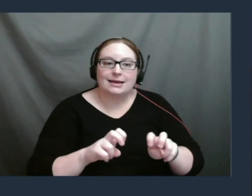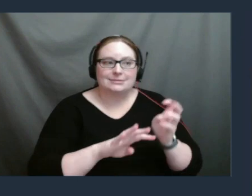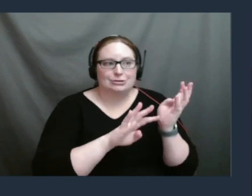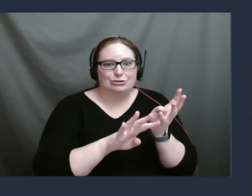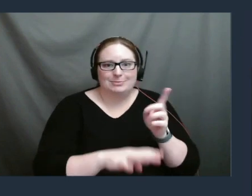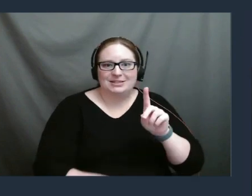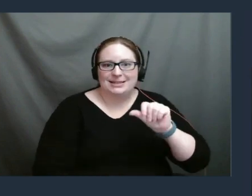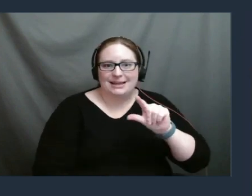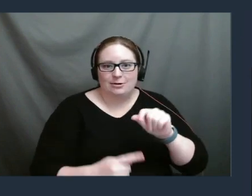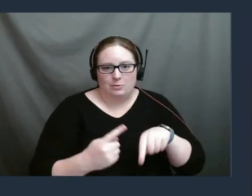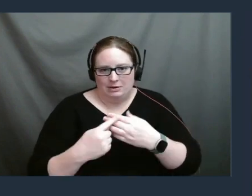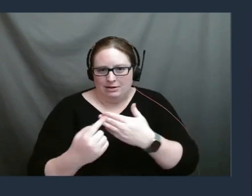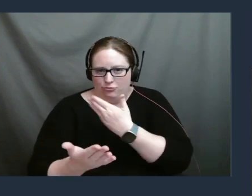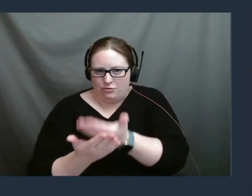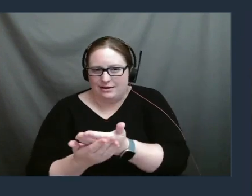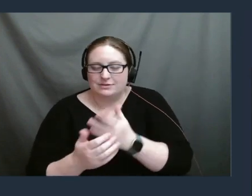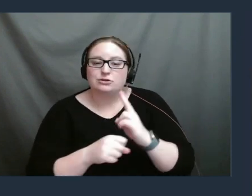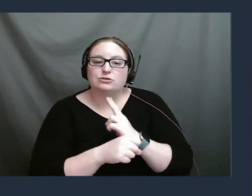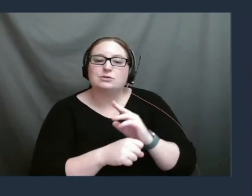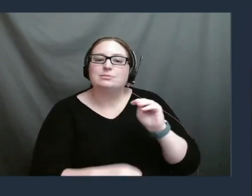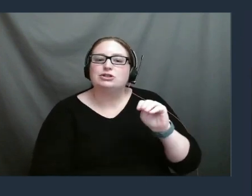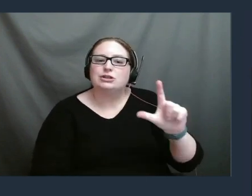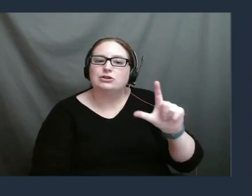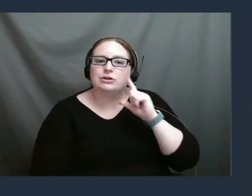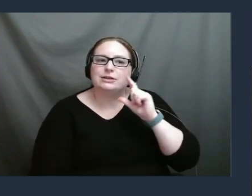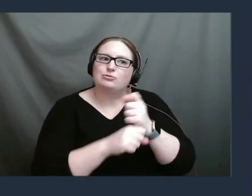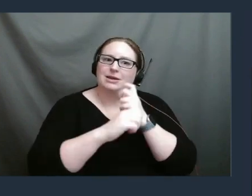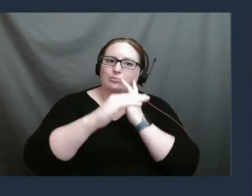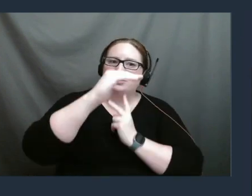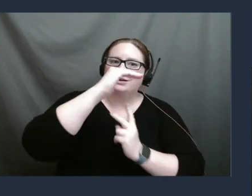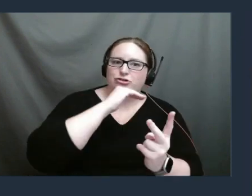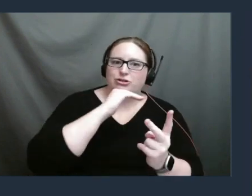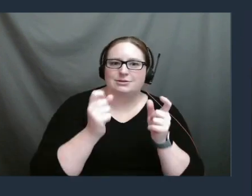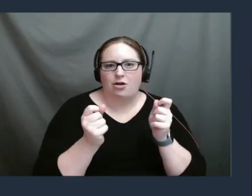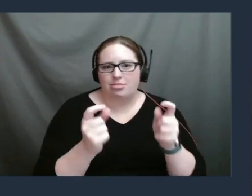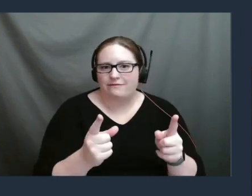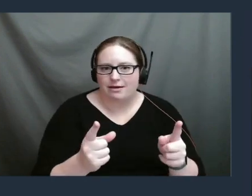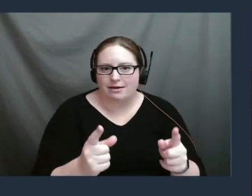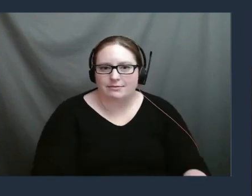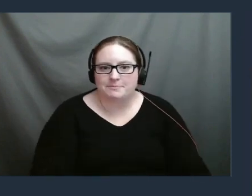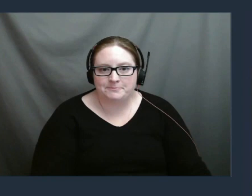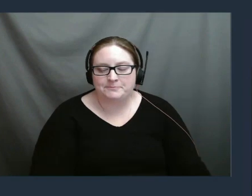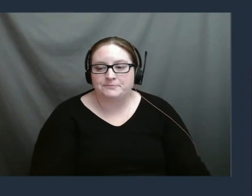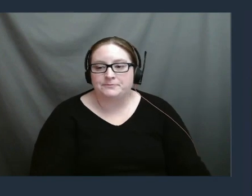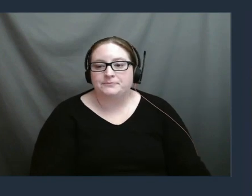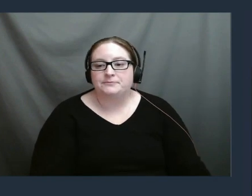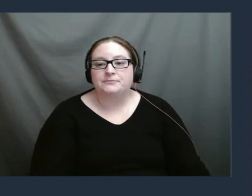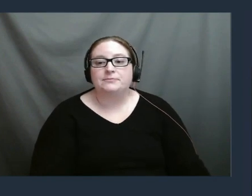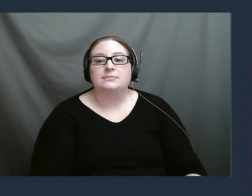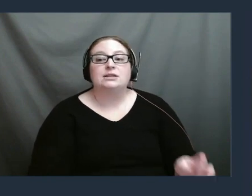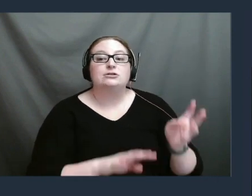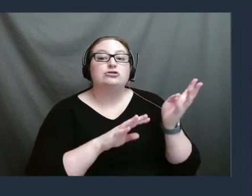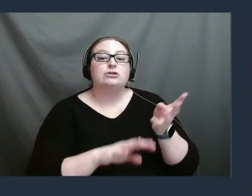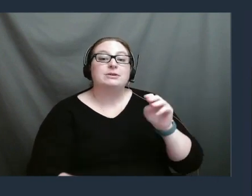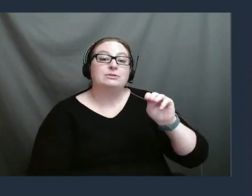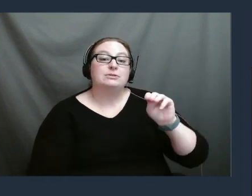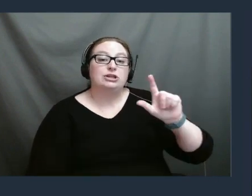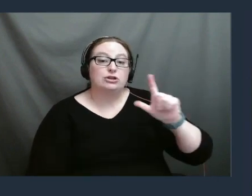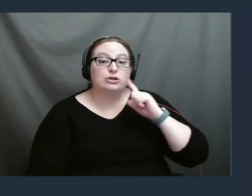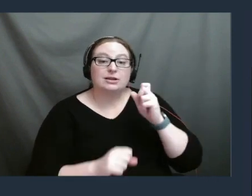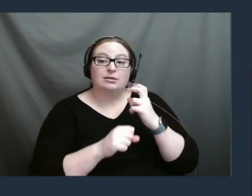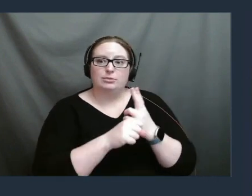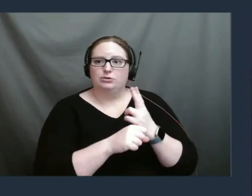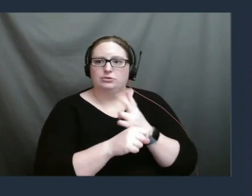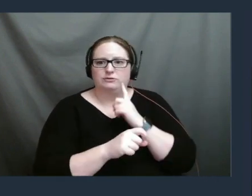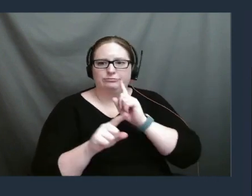arrives and use machine learning models to make predictions on the fly. Now, streaming machine learning can be used in a variety of